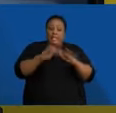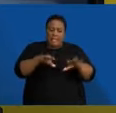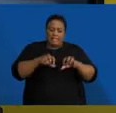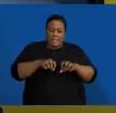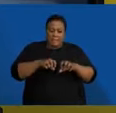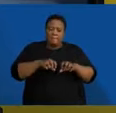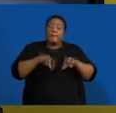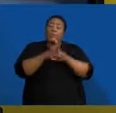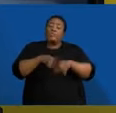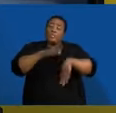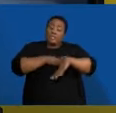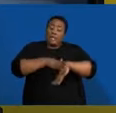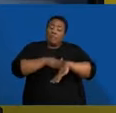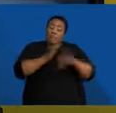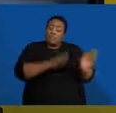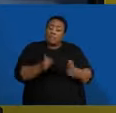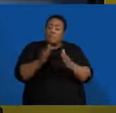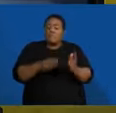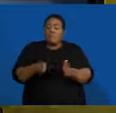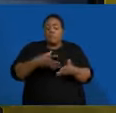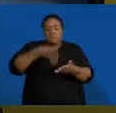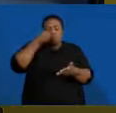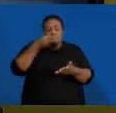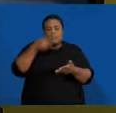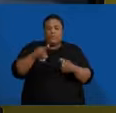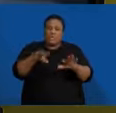while preparing for your exam.